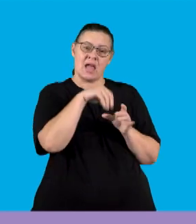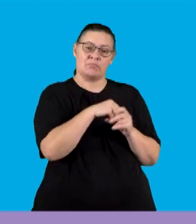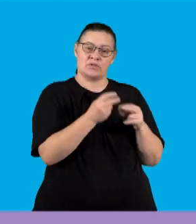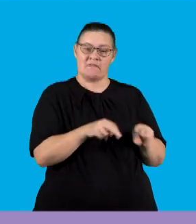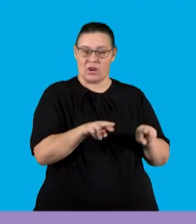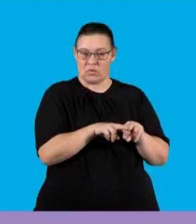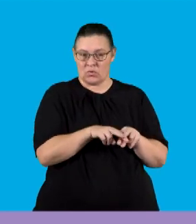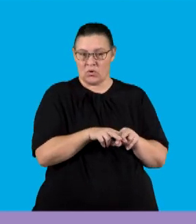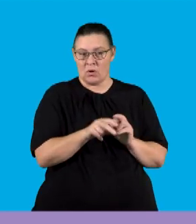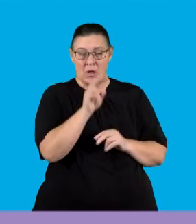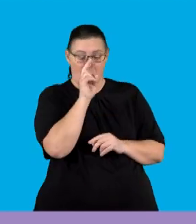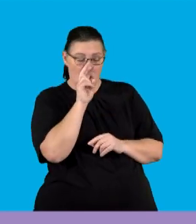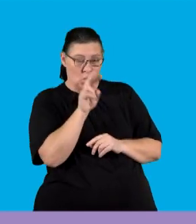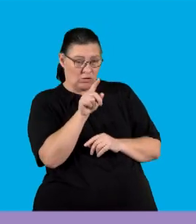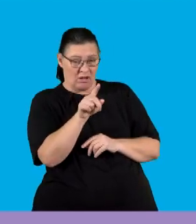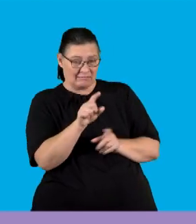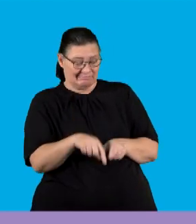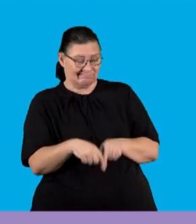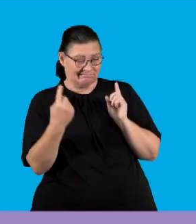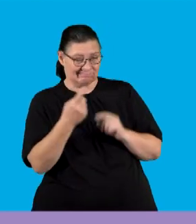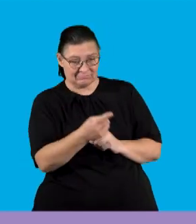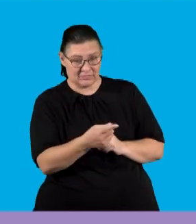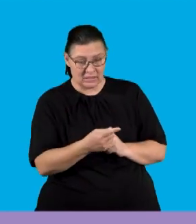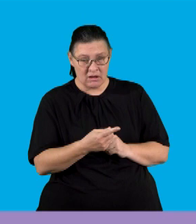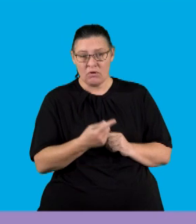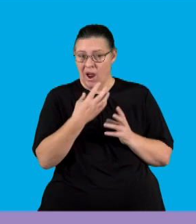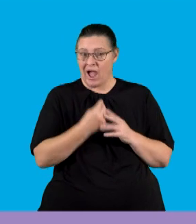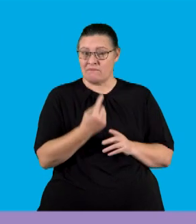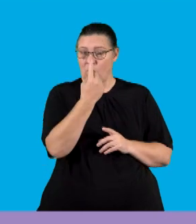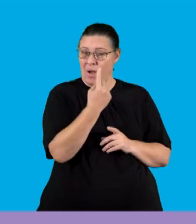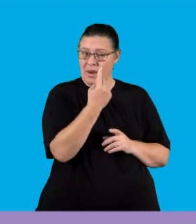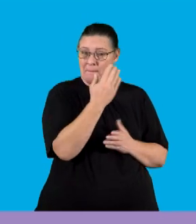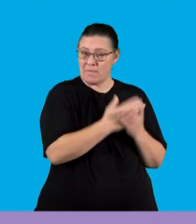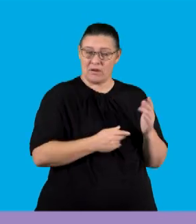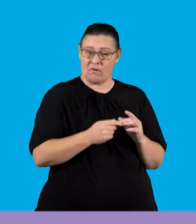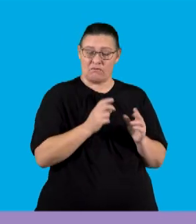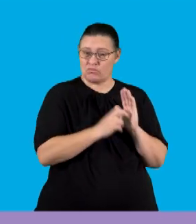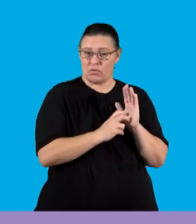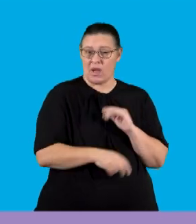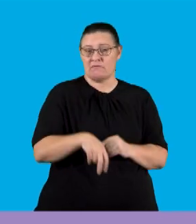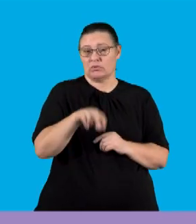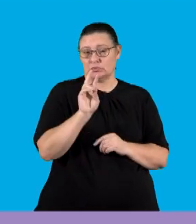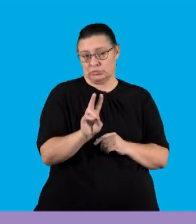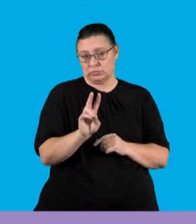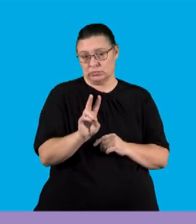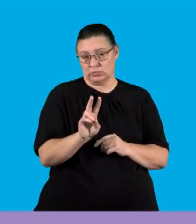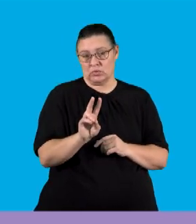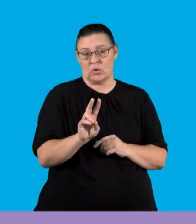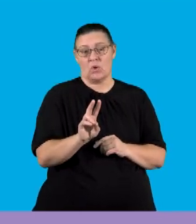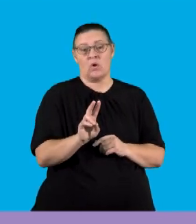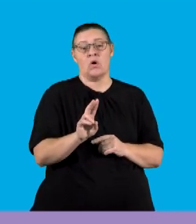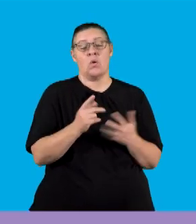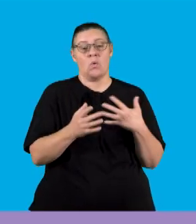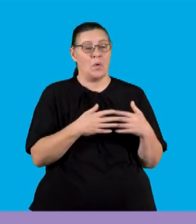values. But as you can look at this flow diagram, we don't only have one part of a rule, but two parts. So